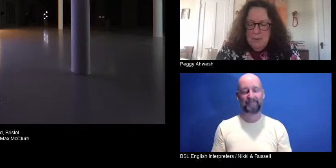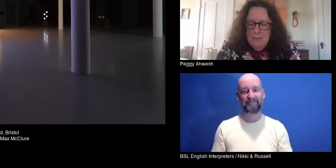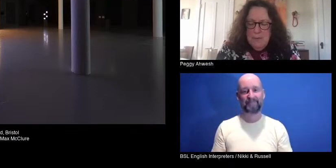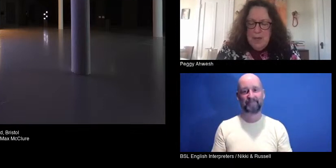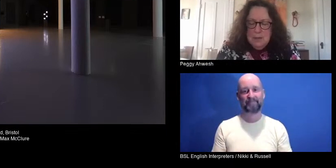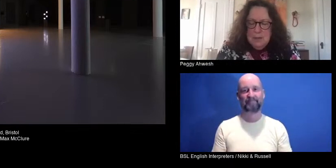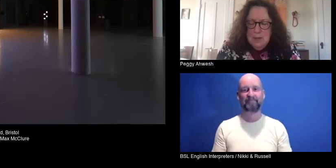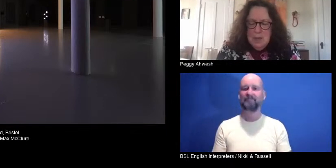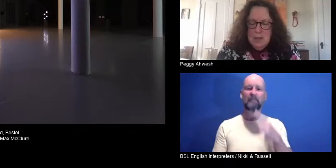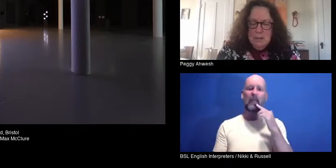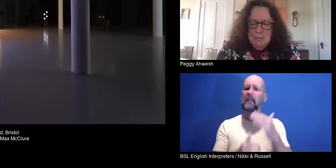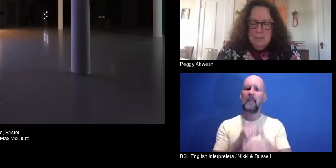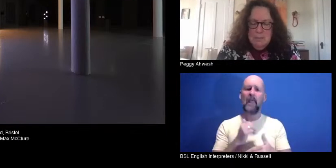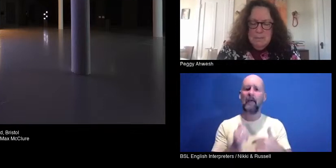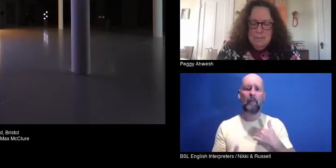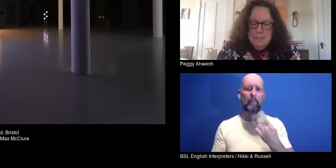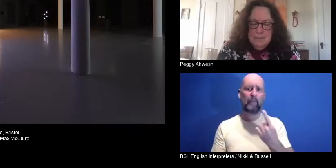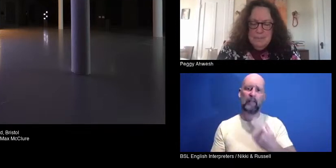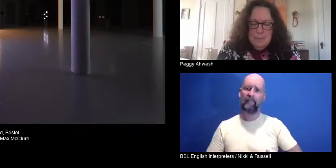I never felt,